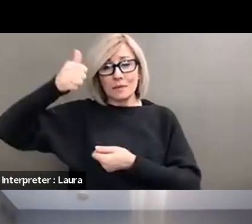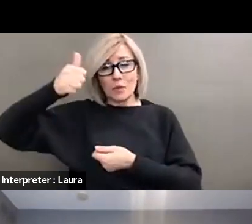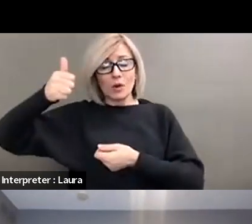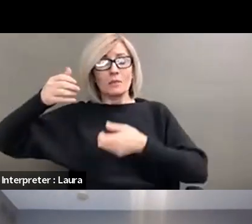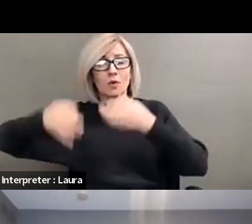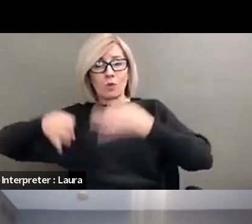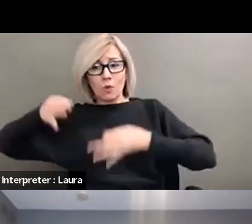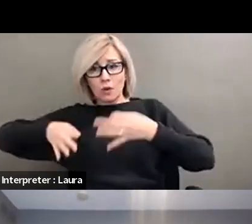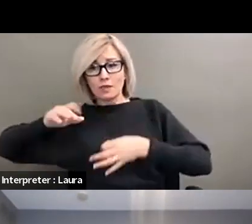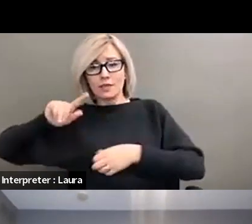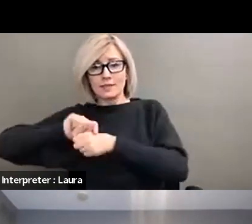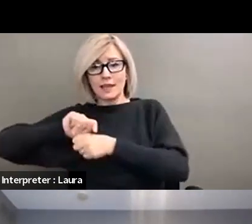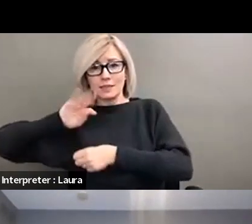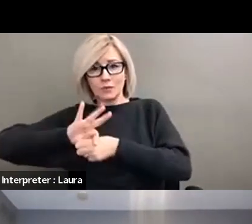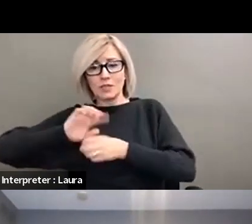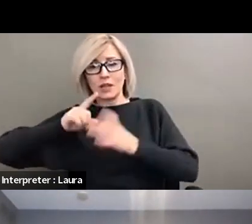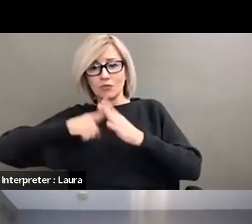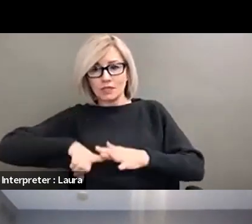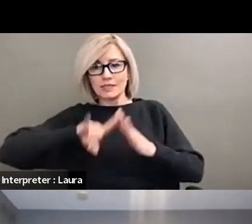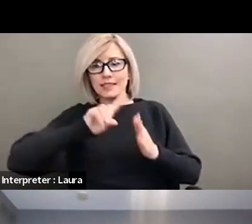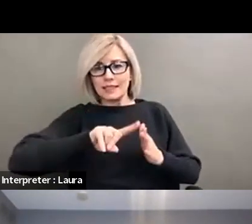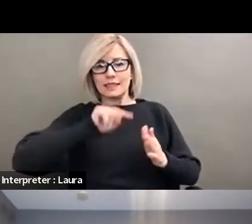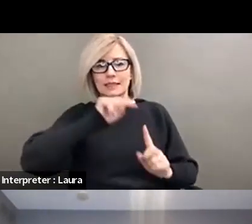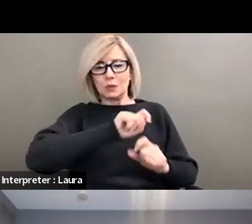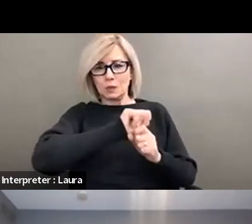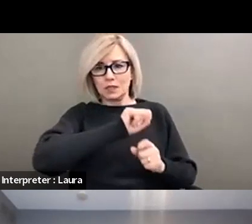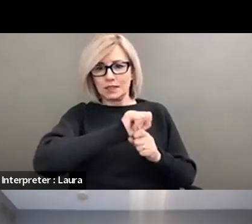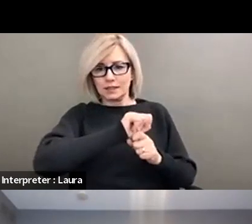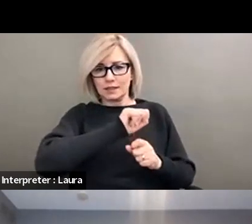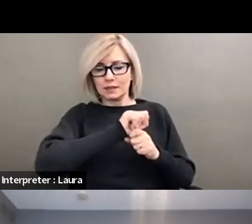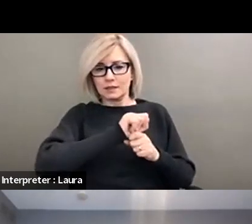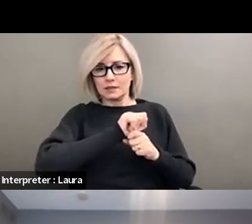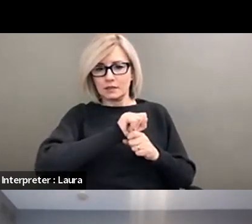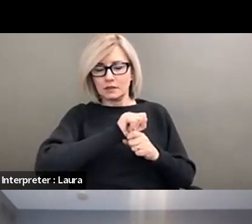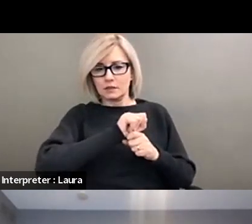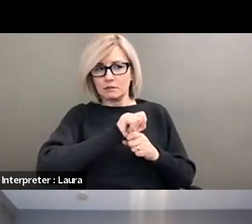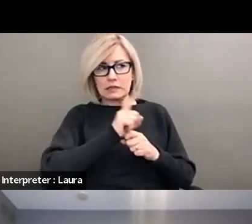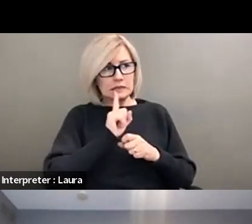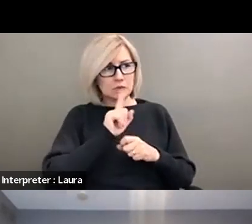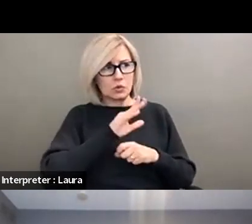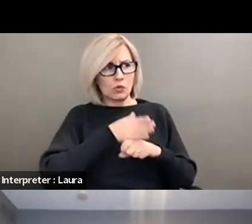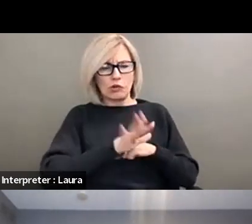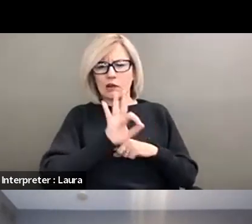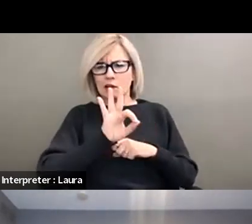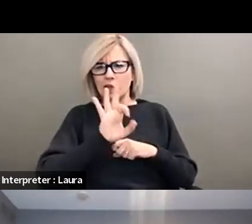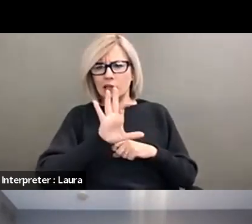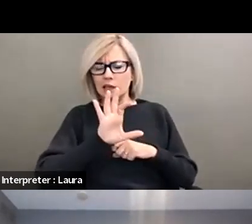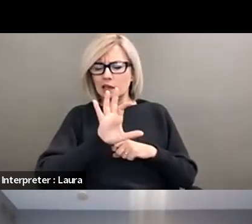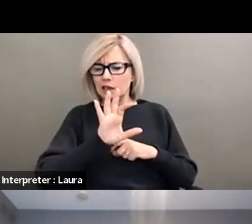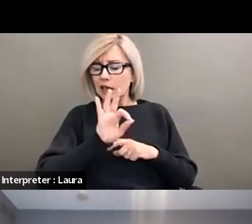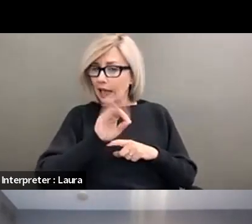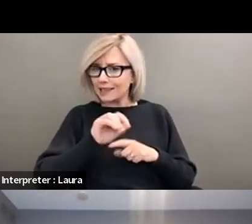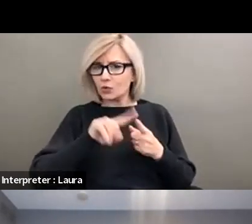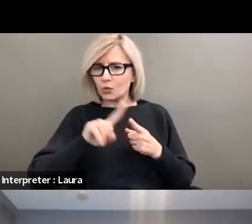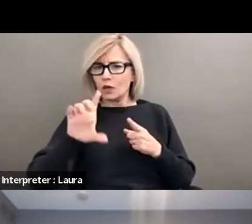force that originally did the work. I think there was over 90 to 100 people that were a part of